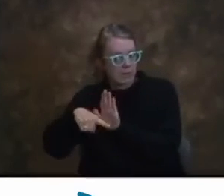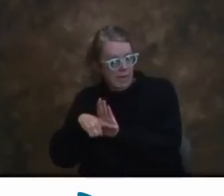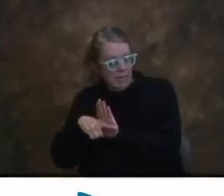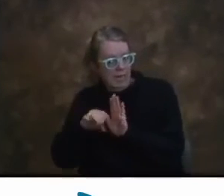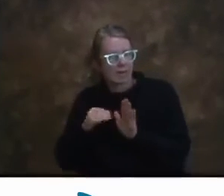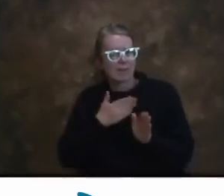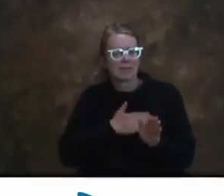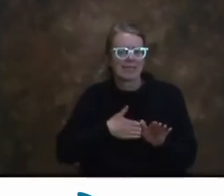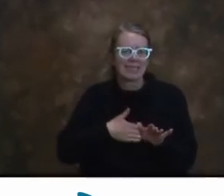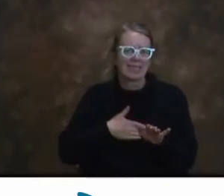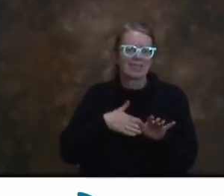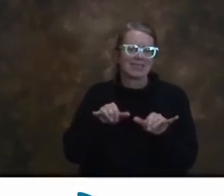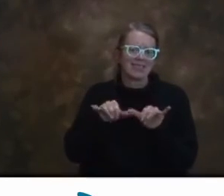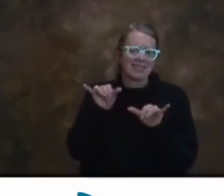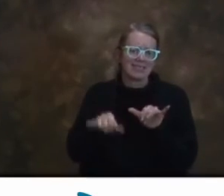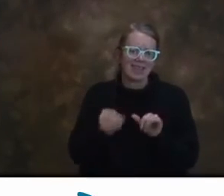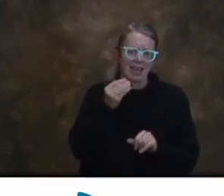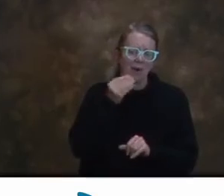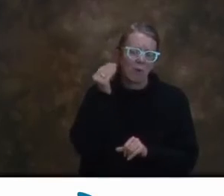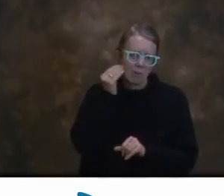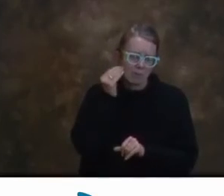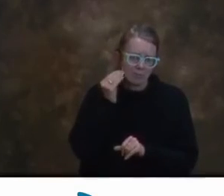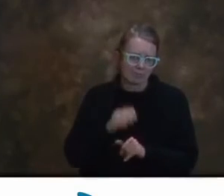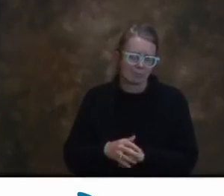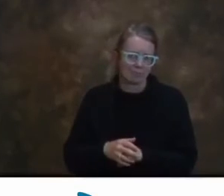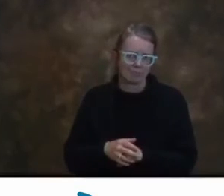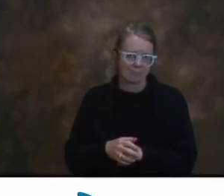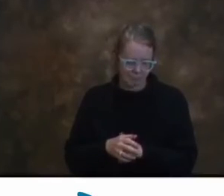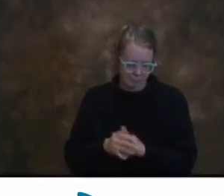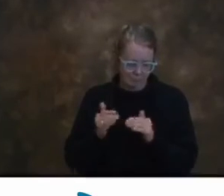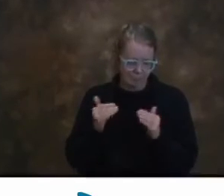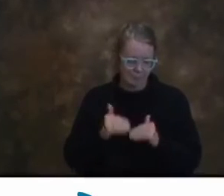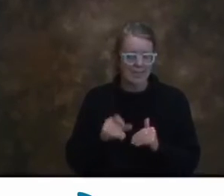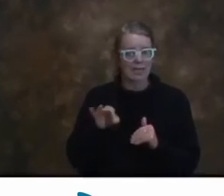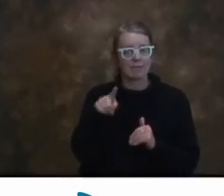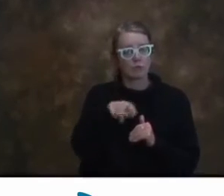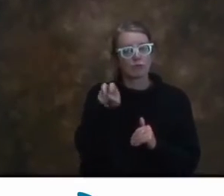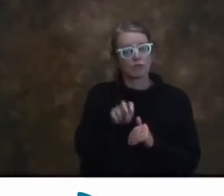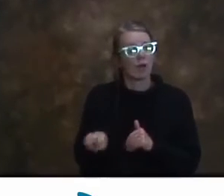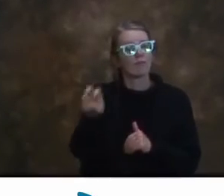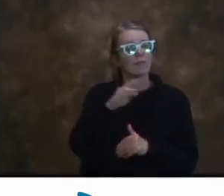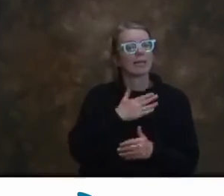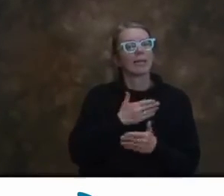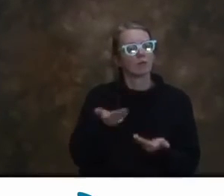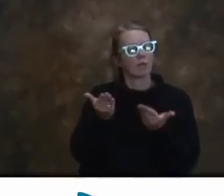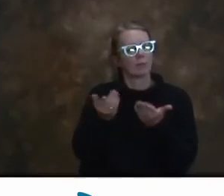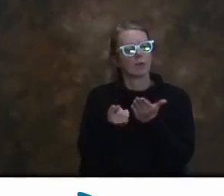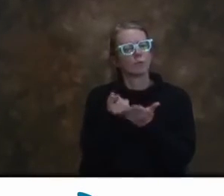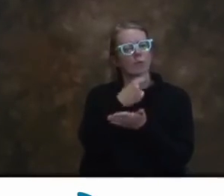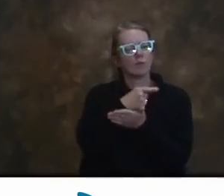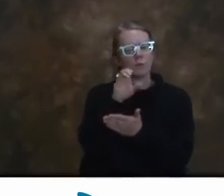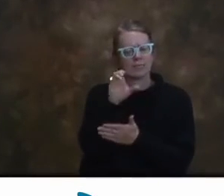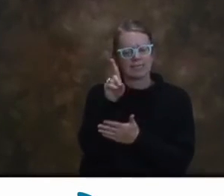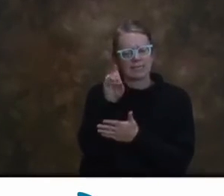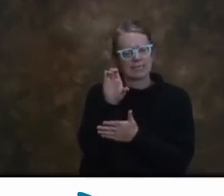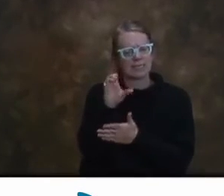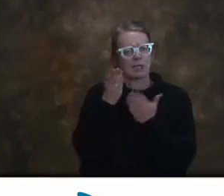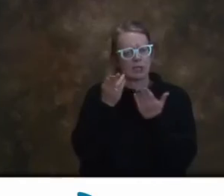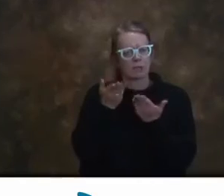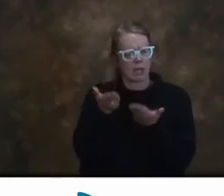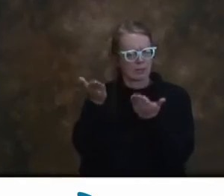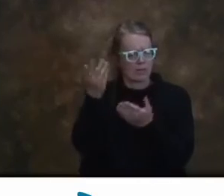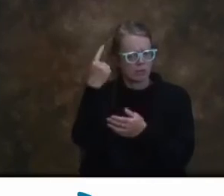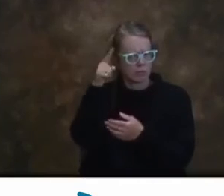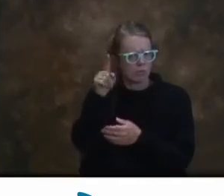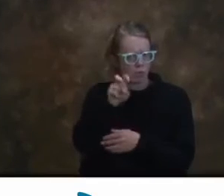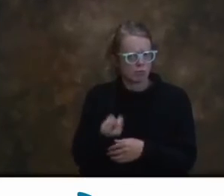For our folks who are going to be traveling, please review the CDC recommendations for travel. Here are just a few of those,